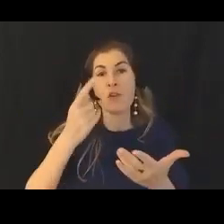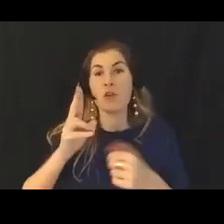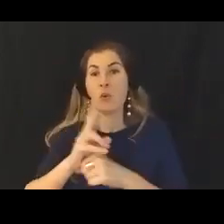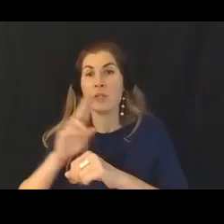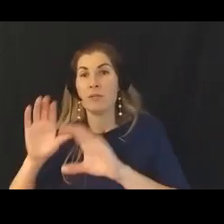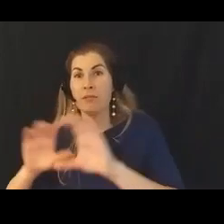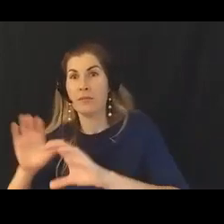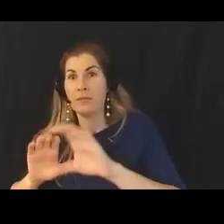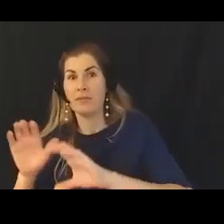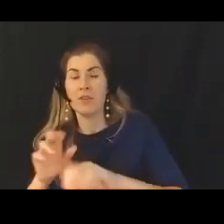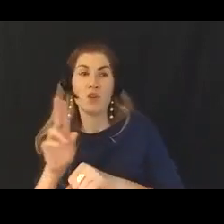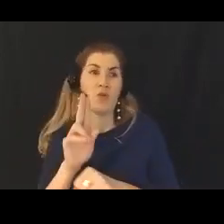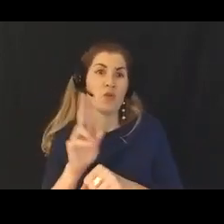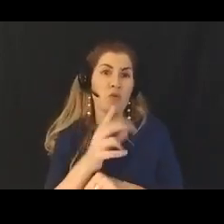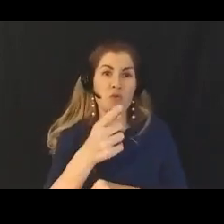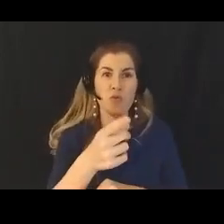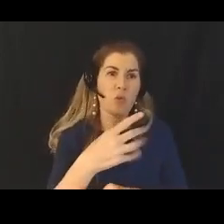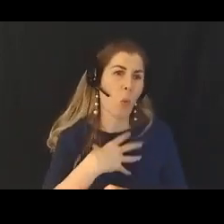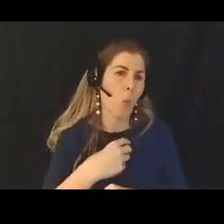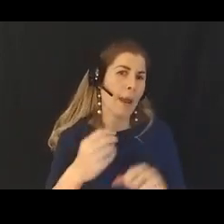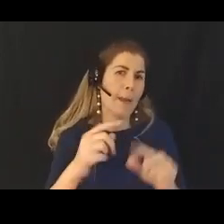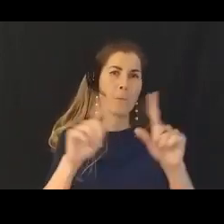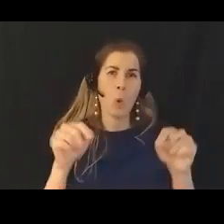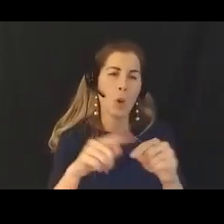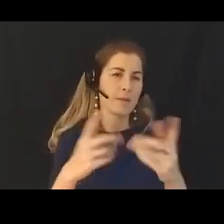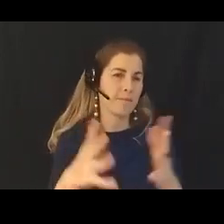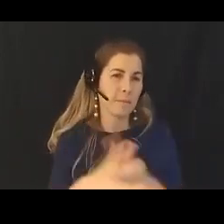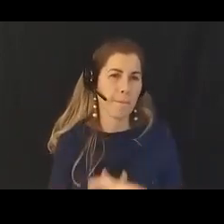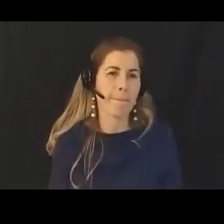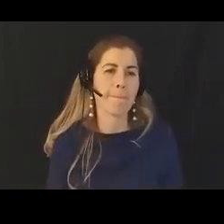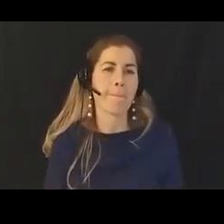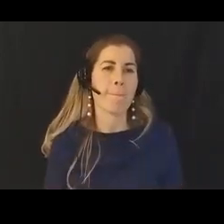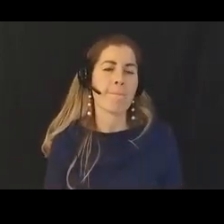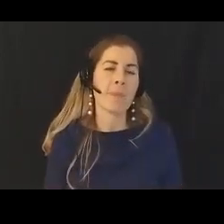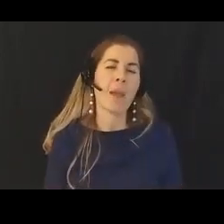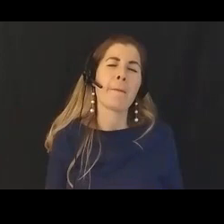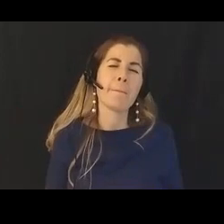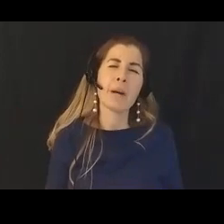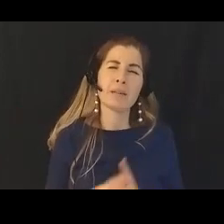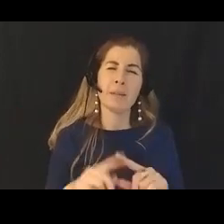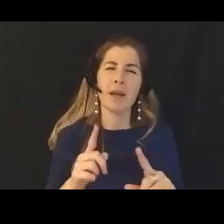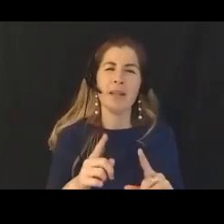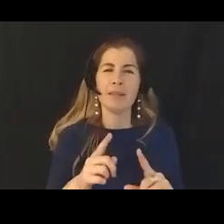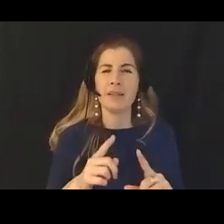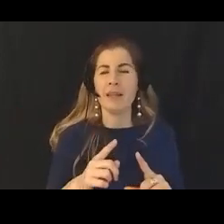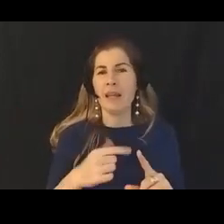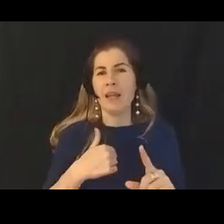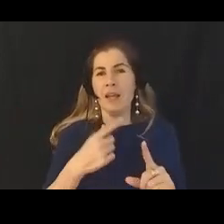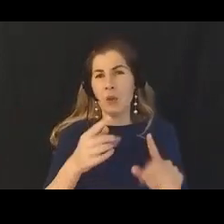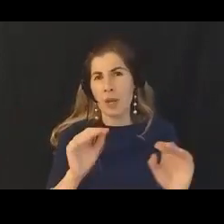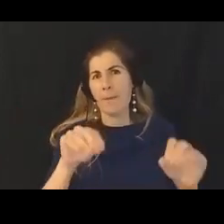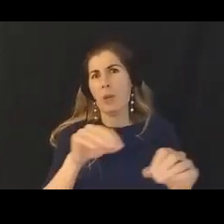whiteboard, whatever works best for you. But again, your prompt, and I can put that into the chat.